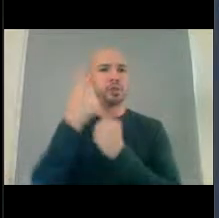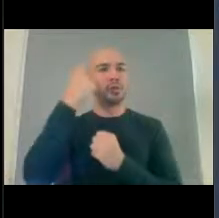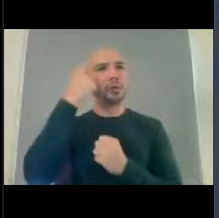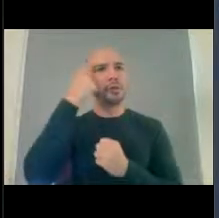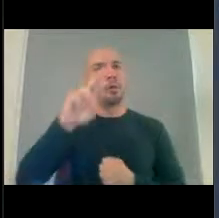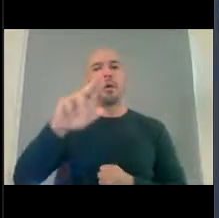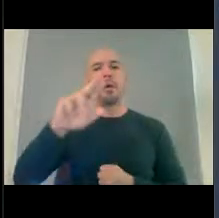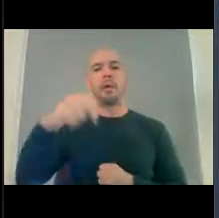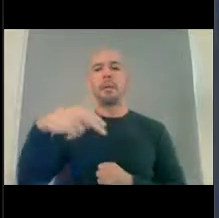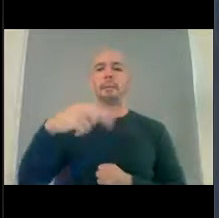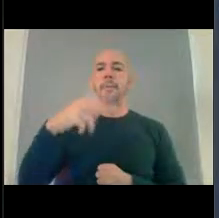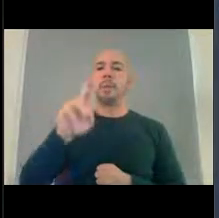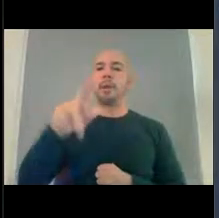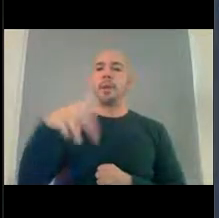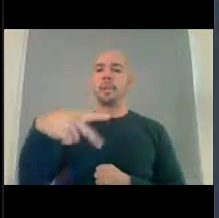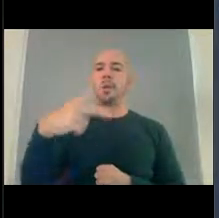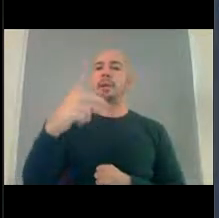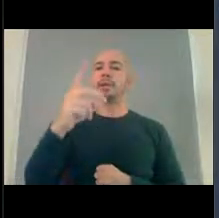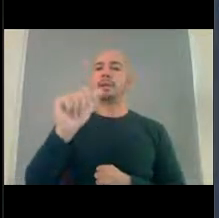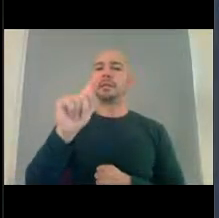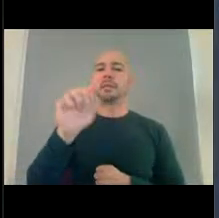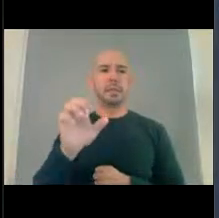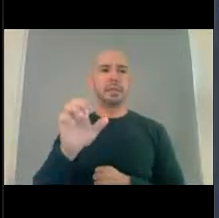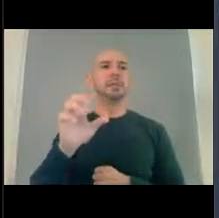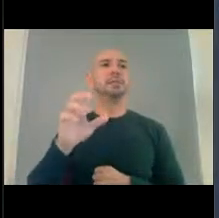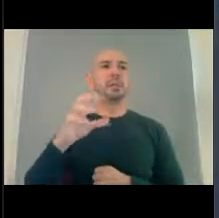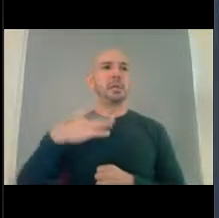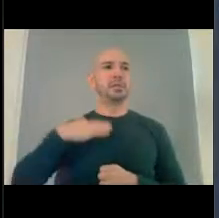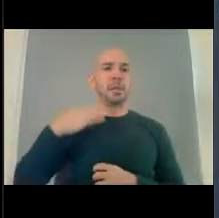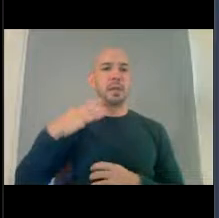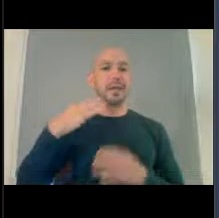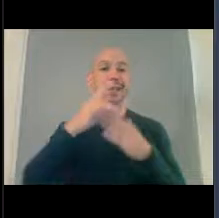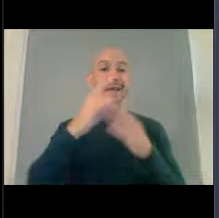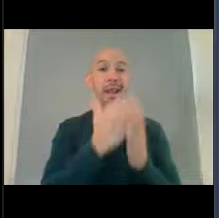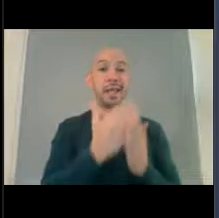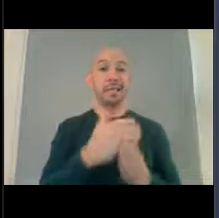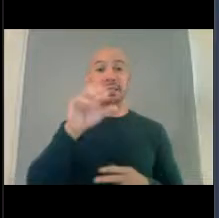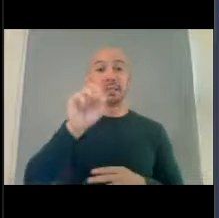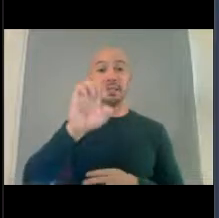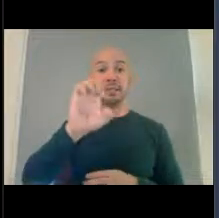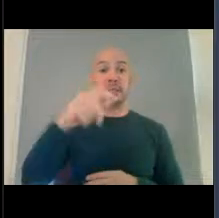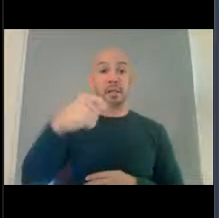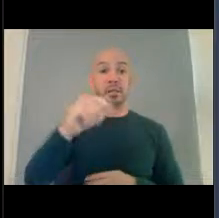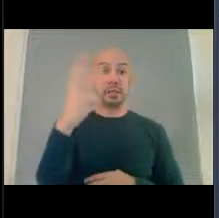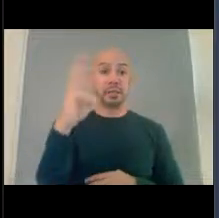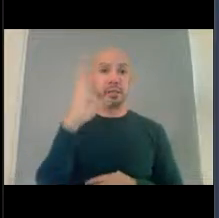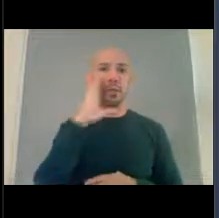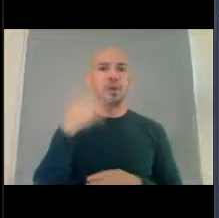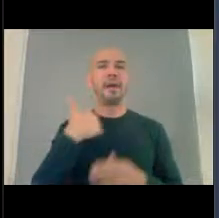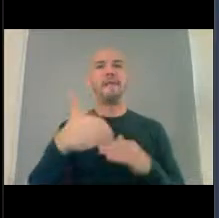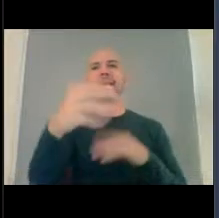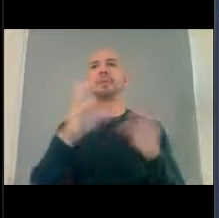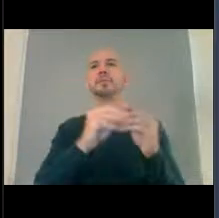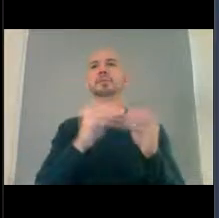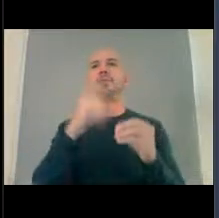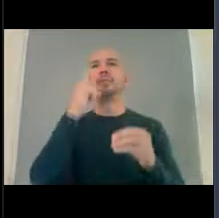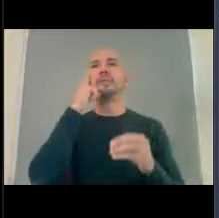transparency guidelines on september 16th we will have our next meeting of the road charge technical advisory